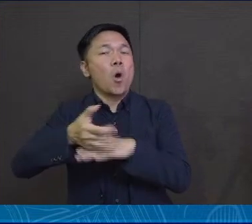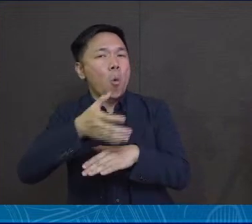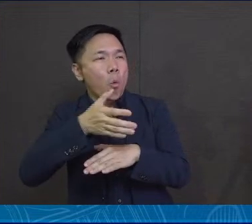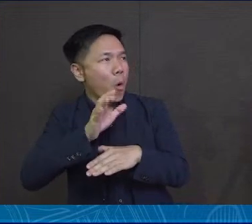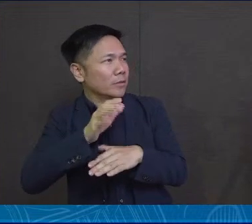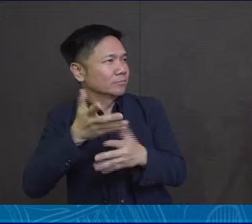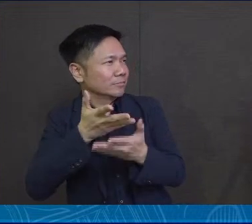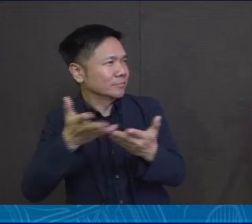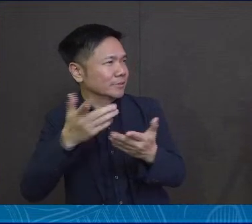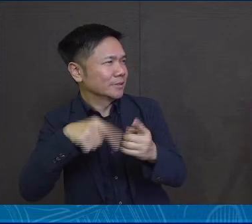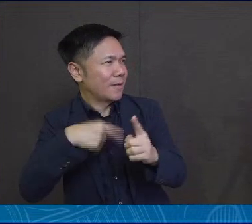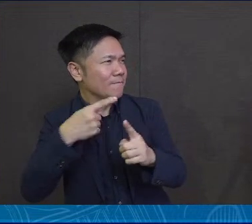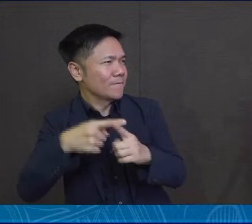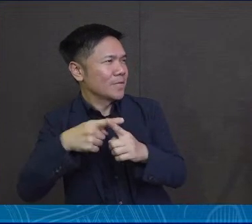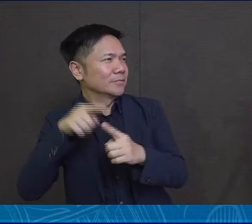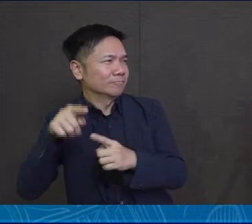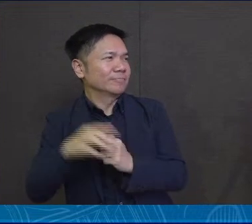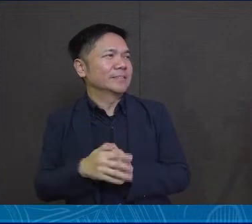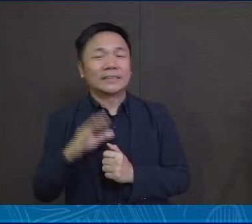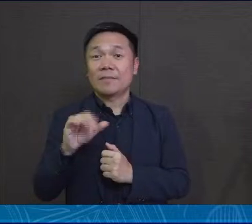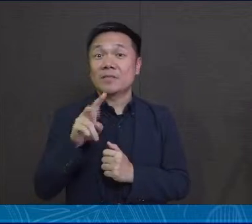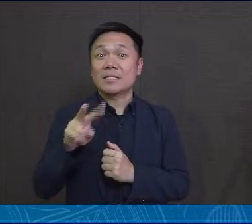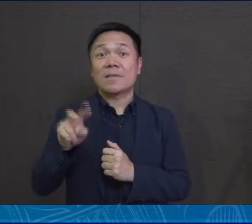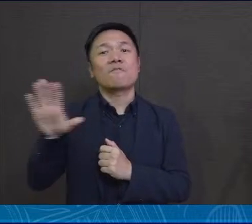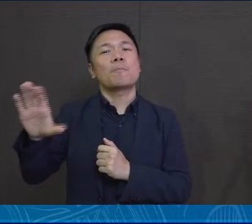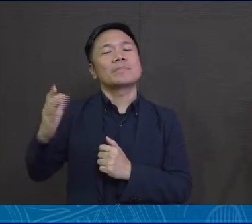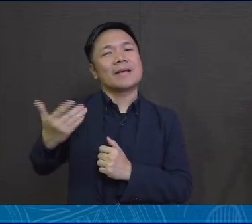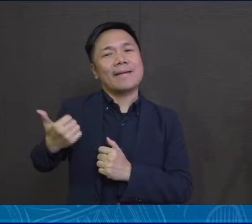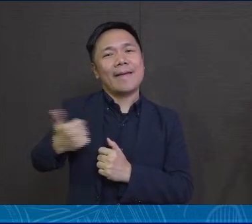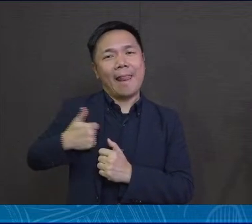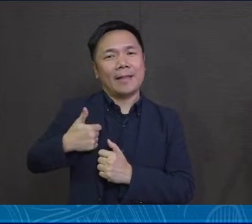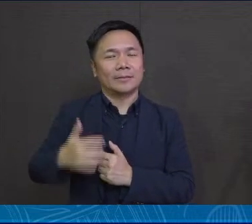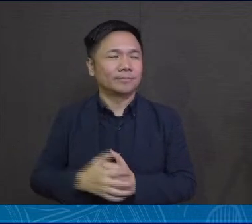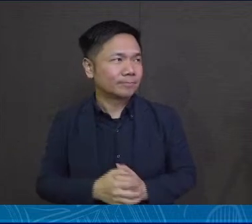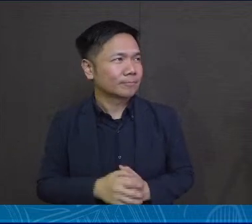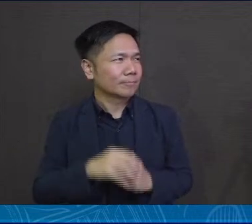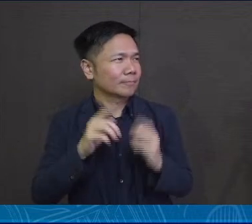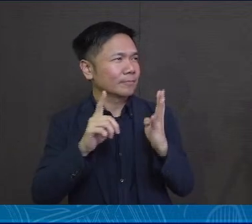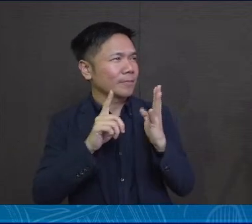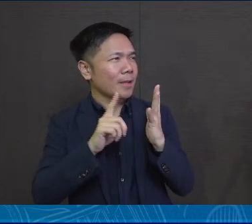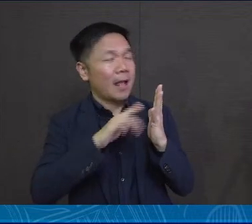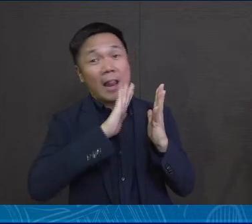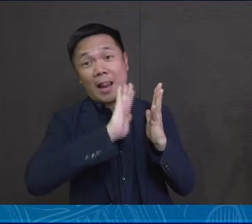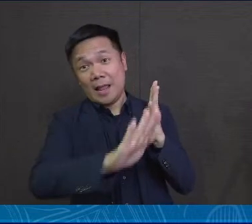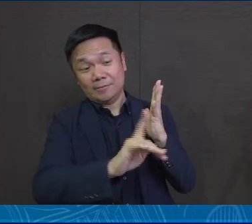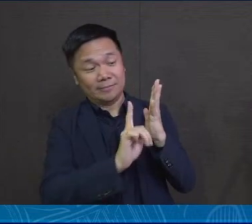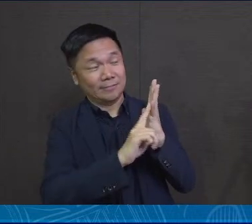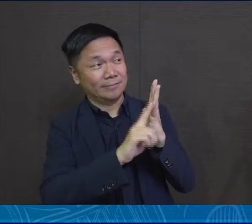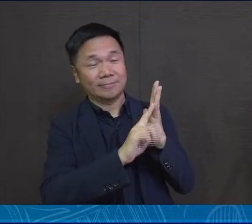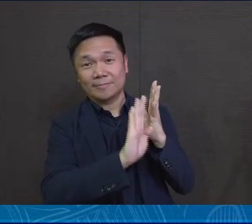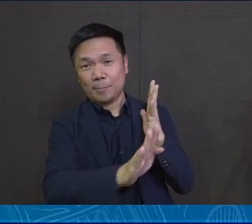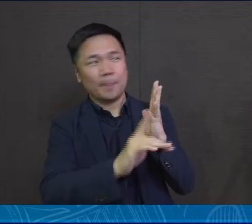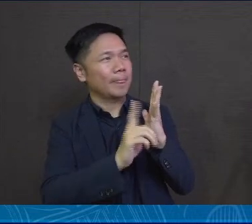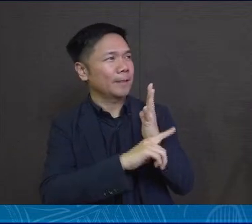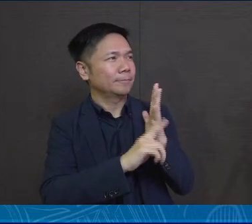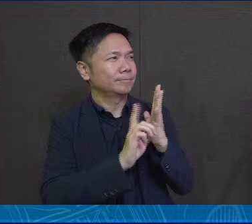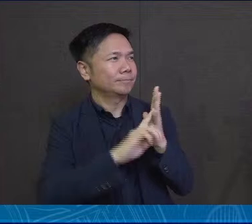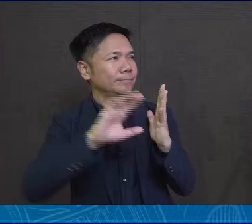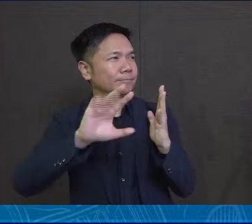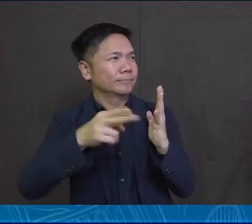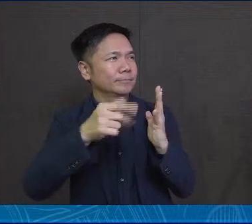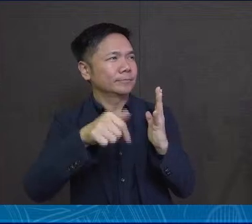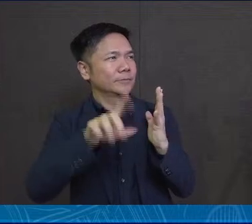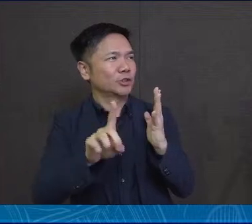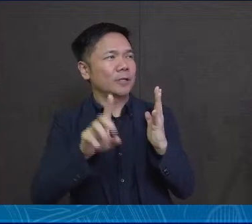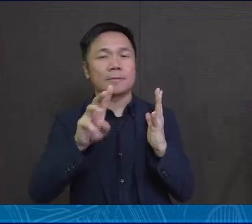Lead, Credit Valley Conservation in Canada. And far end is Mr. Chad